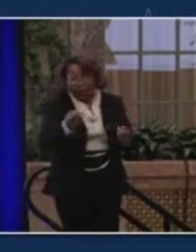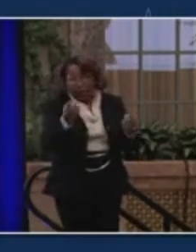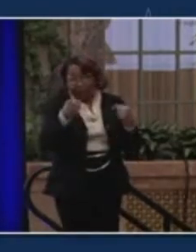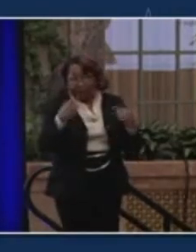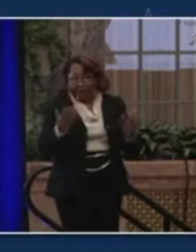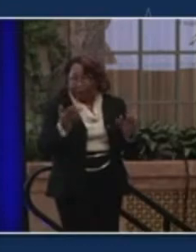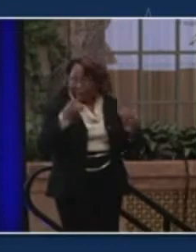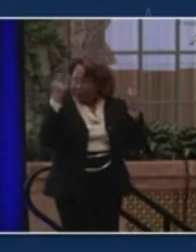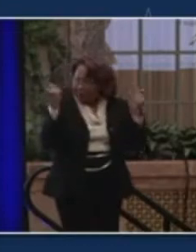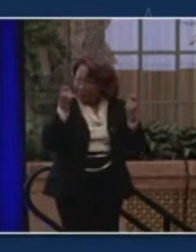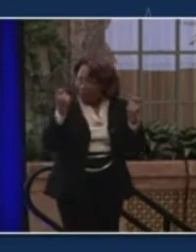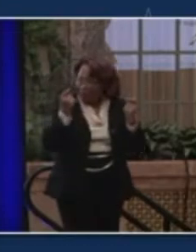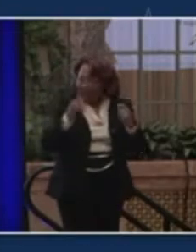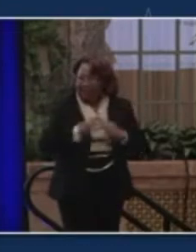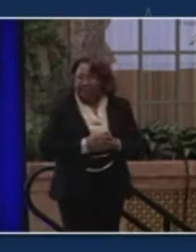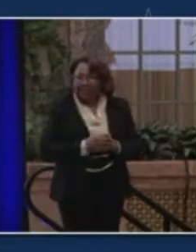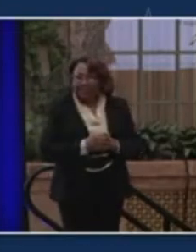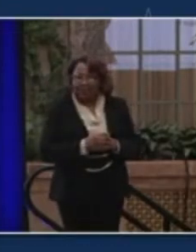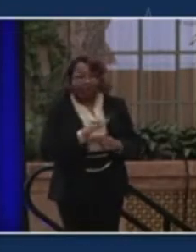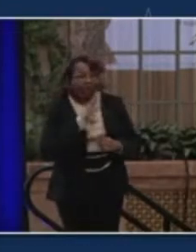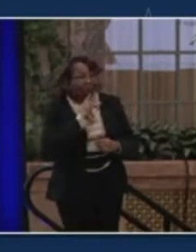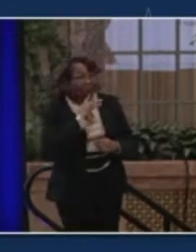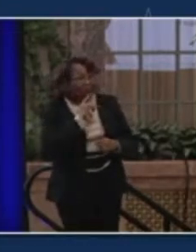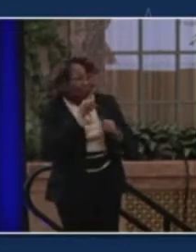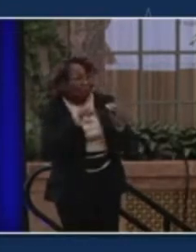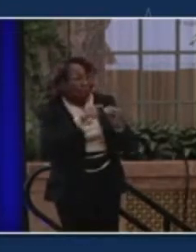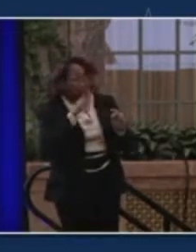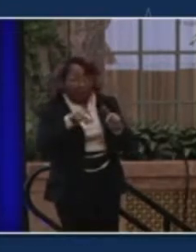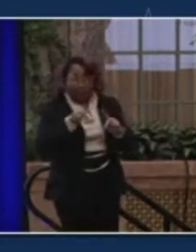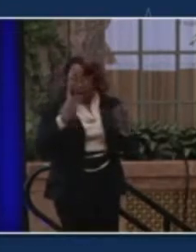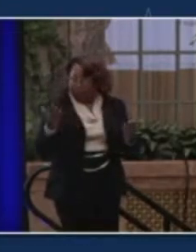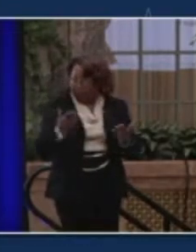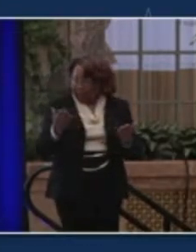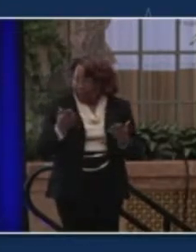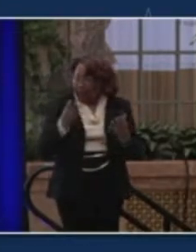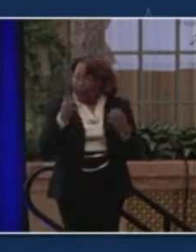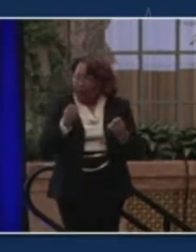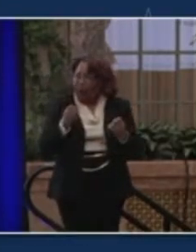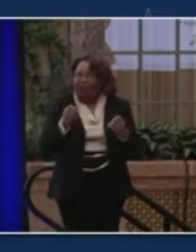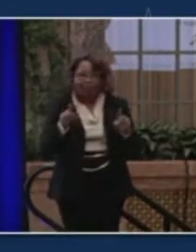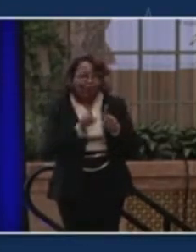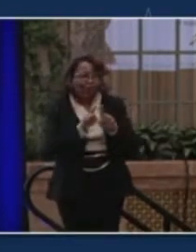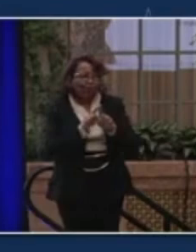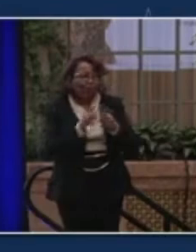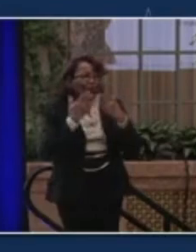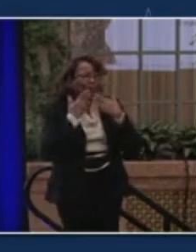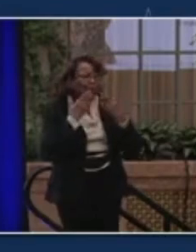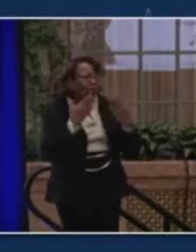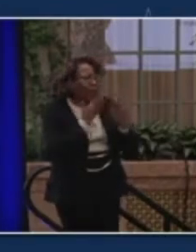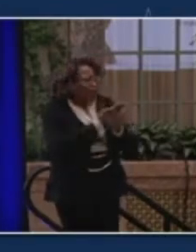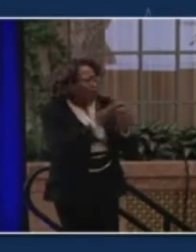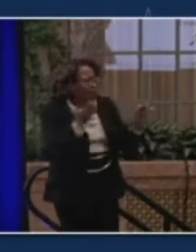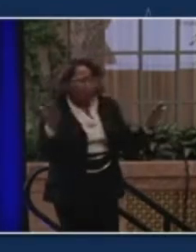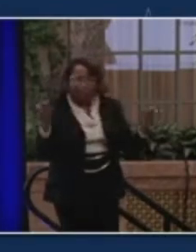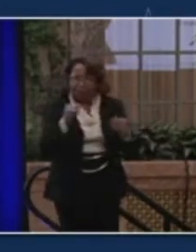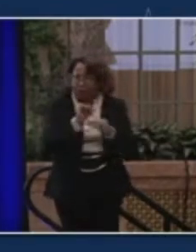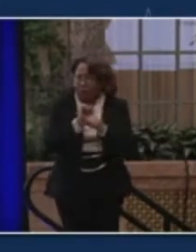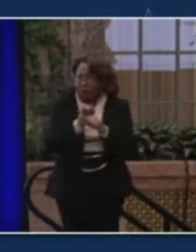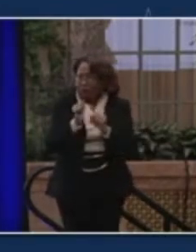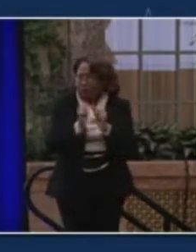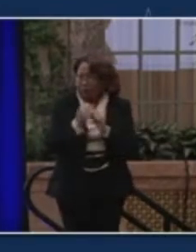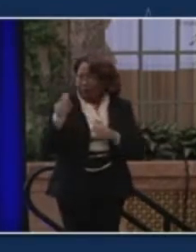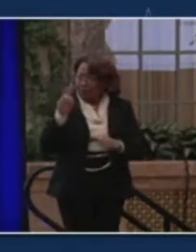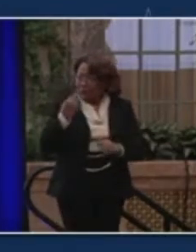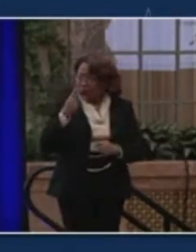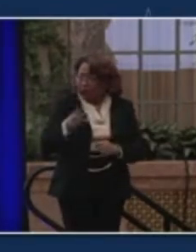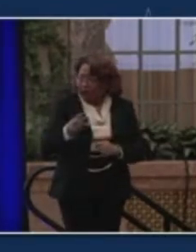him. And speaking of the people in this room, I want to also thank all those who worked with Harold. We're